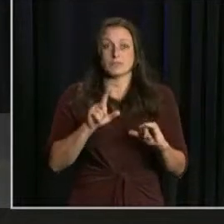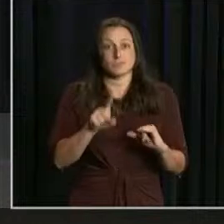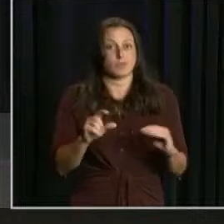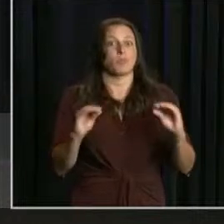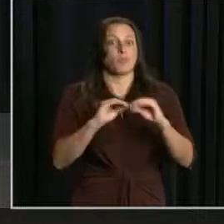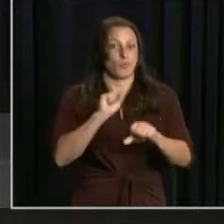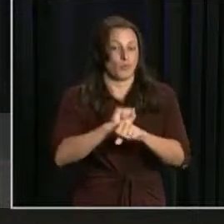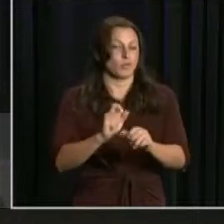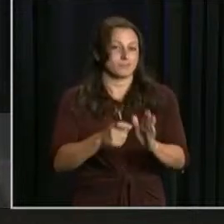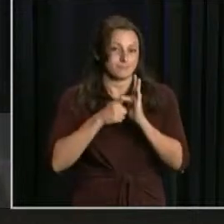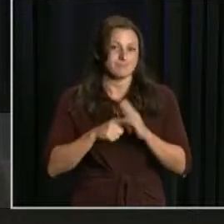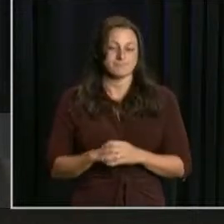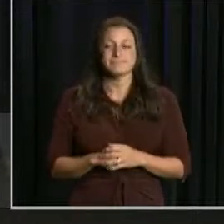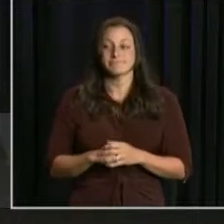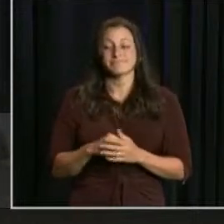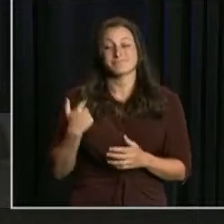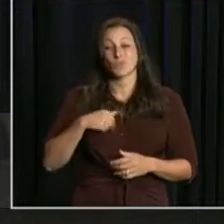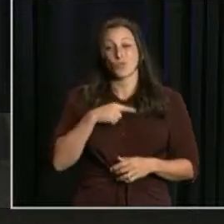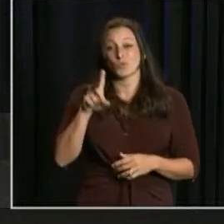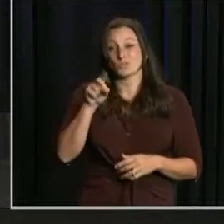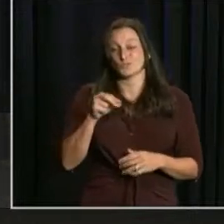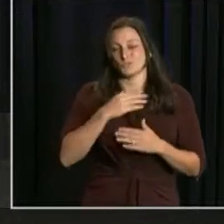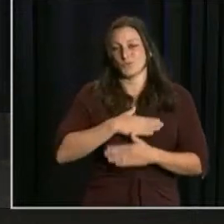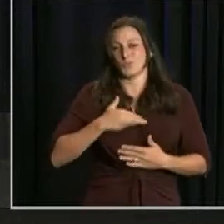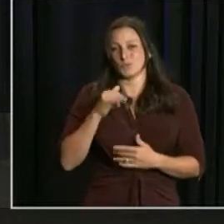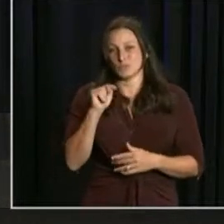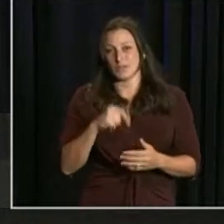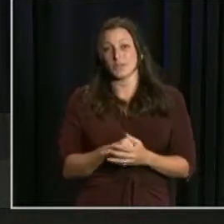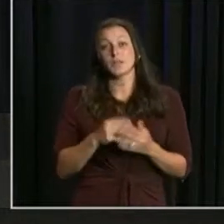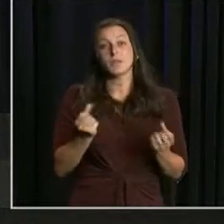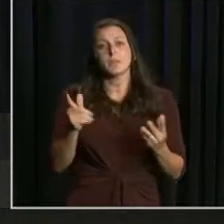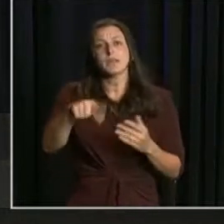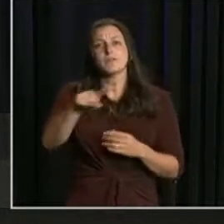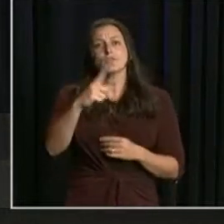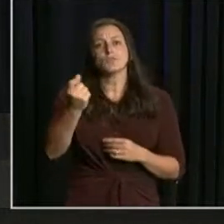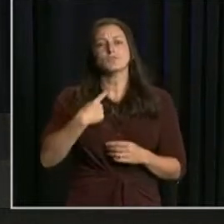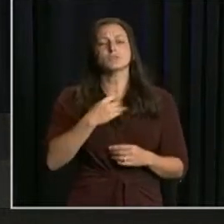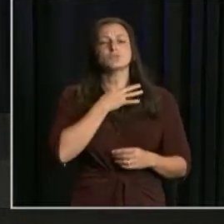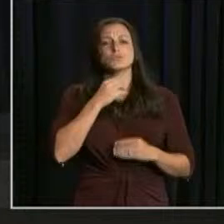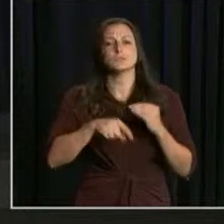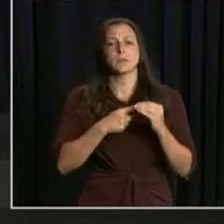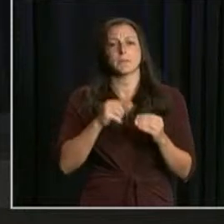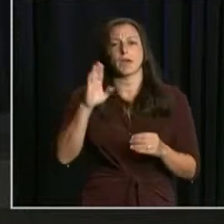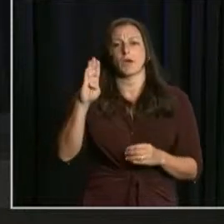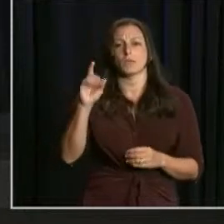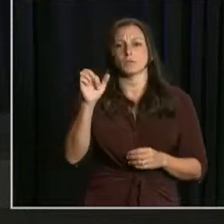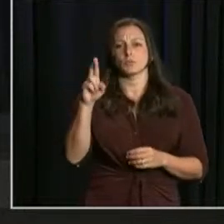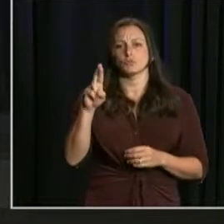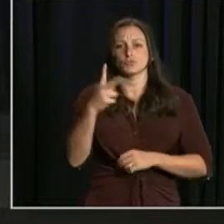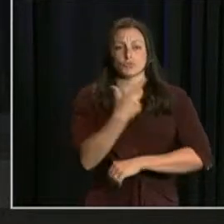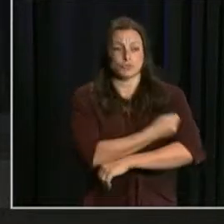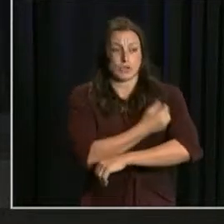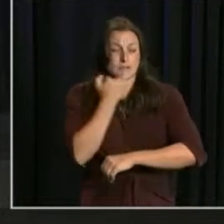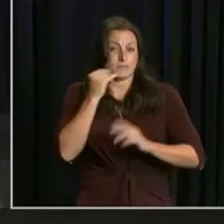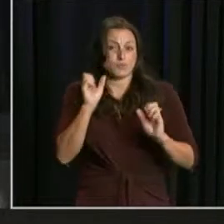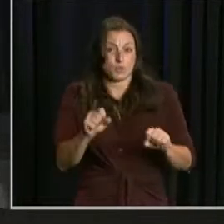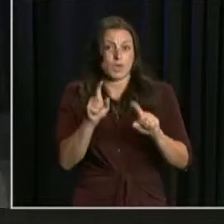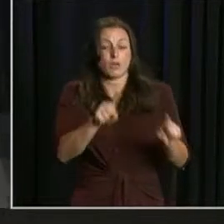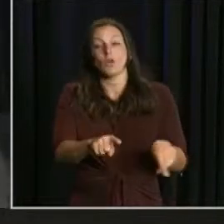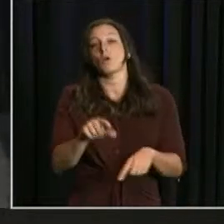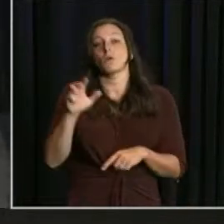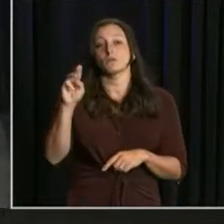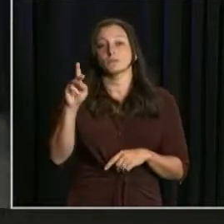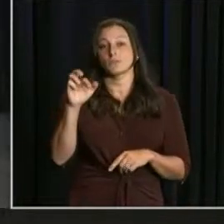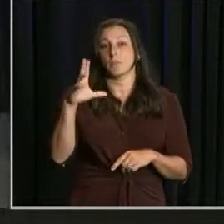do, and I appreciate that, Judge. And many of you have asked about the booster shots. for those who are eligible. Metro Health will be